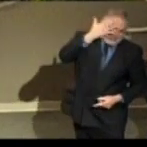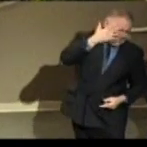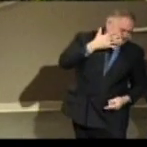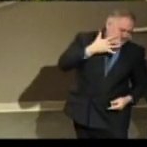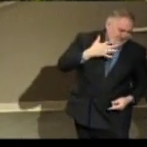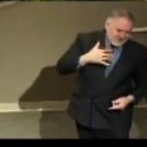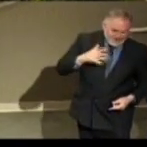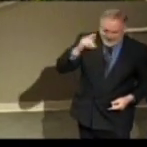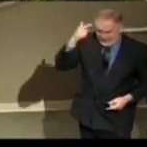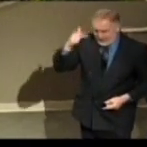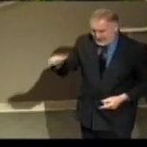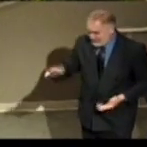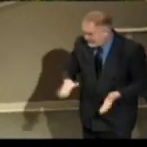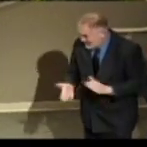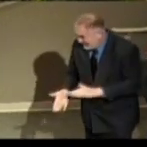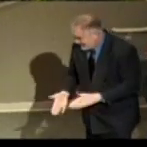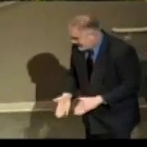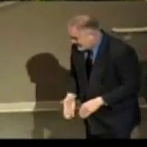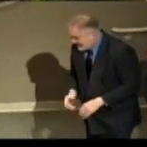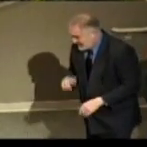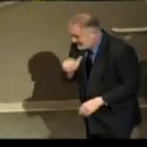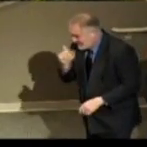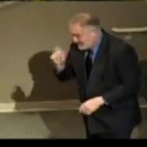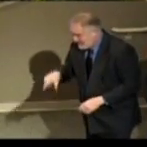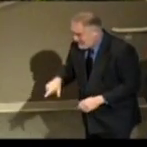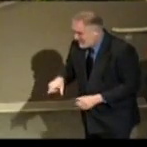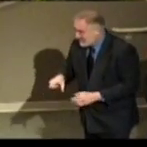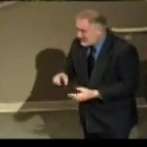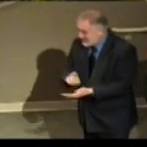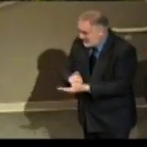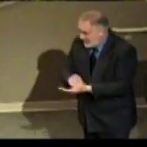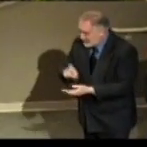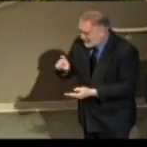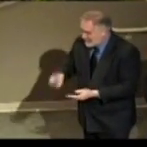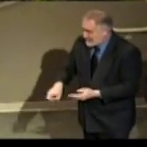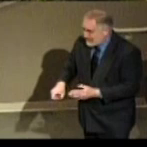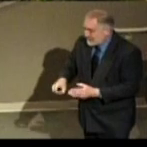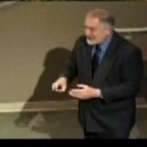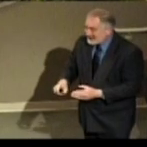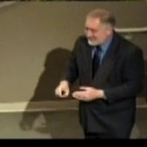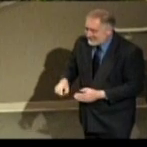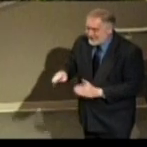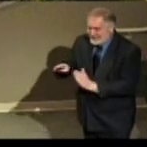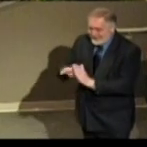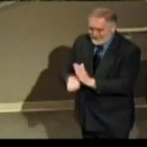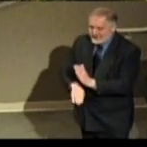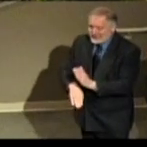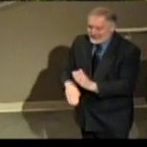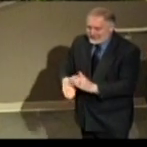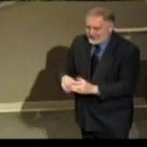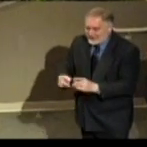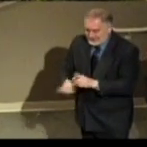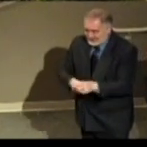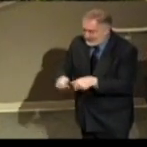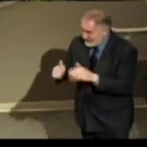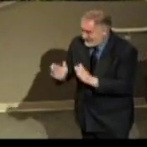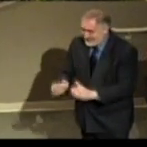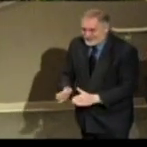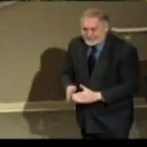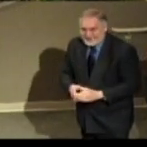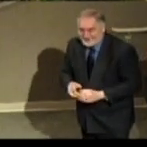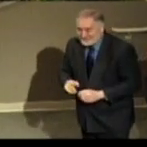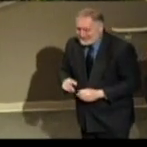thought, he's dead. We don't need a doc, we need a mortician up here. Man, that guy's dead. They were killing each